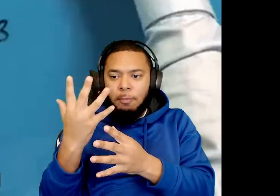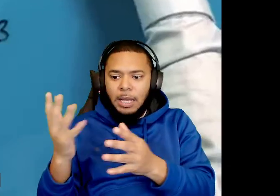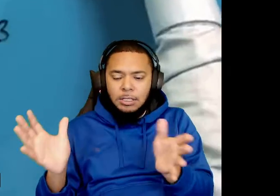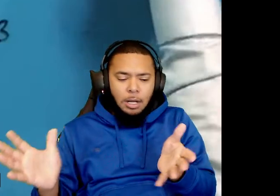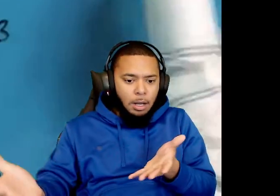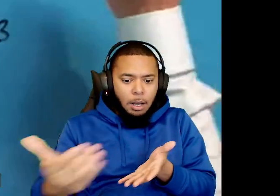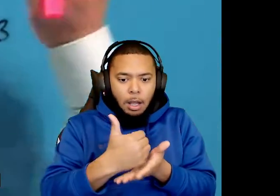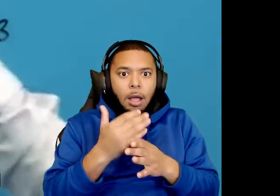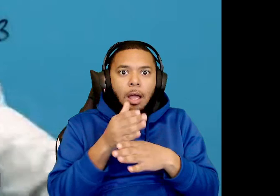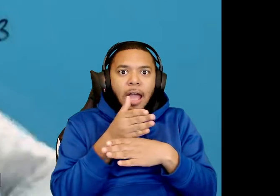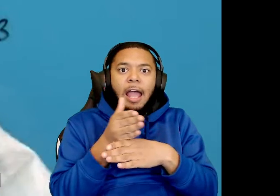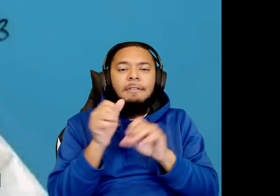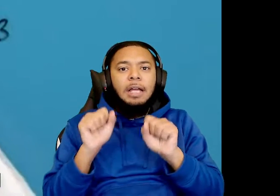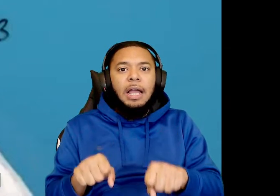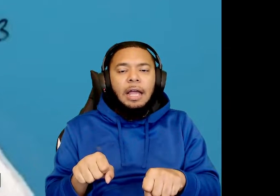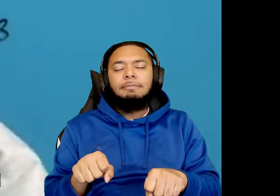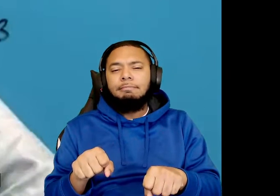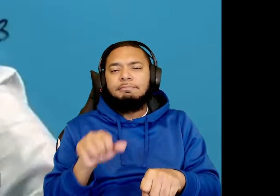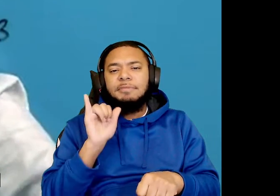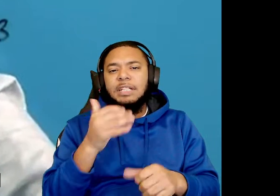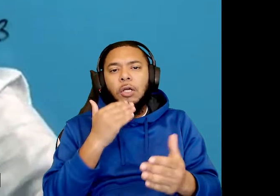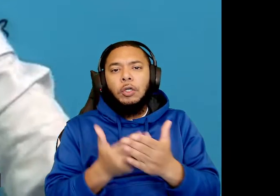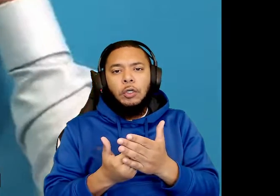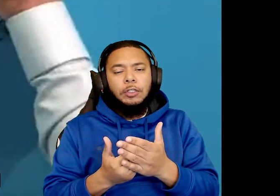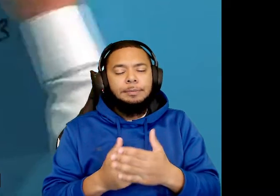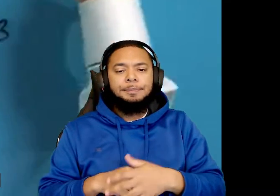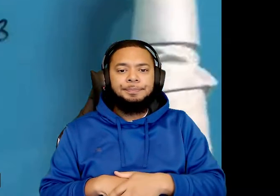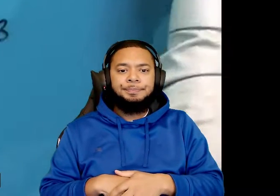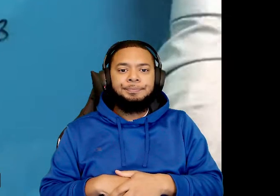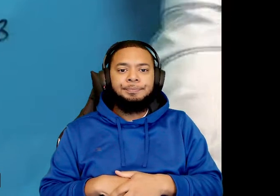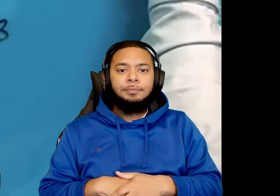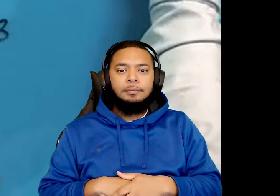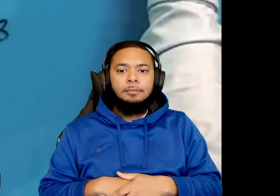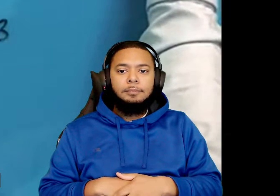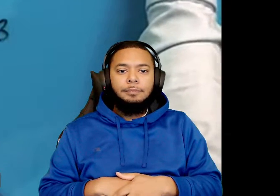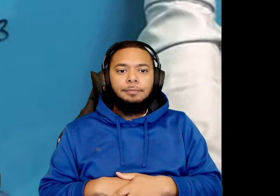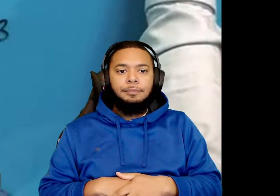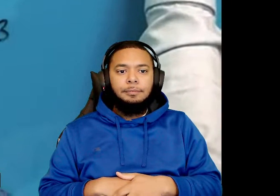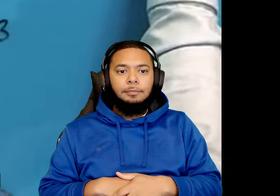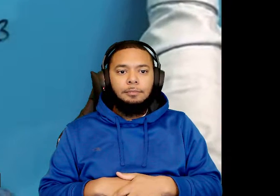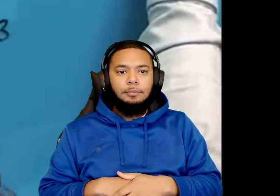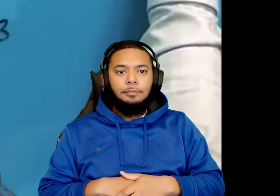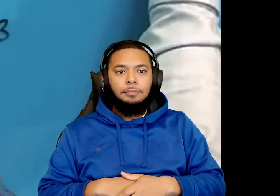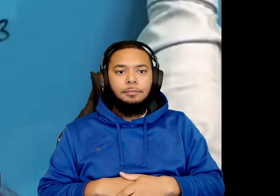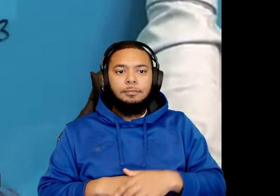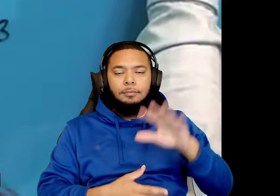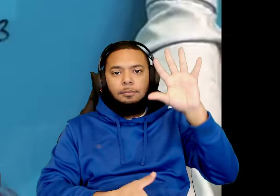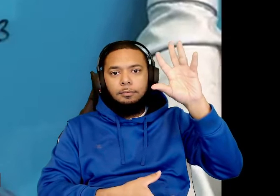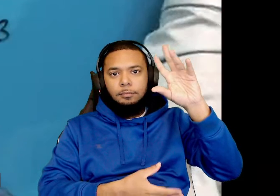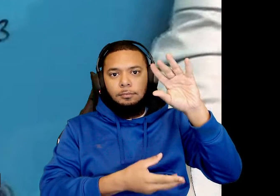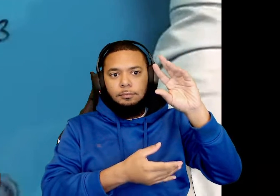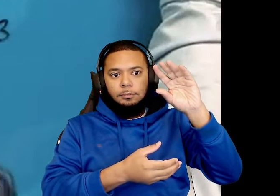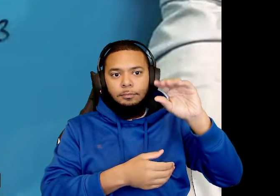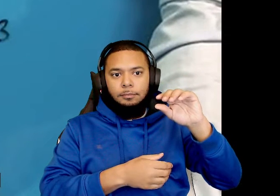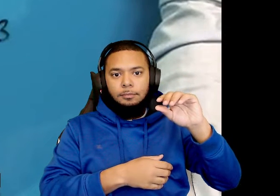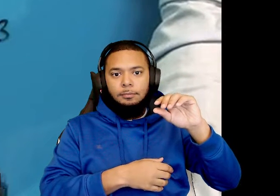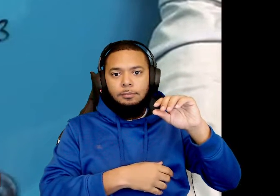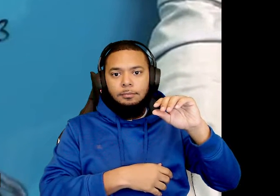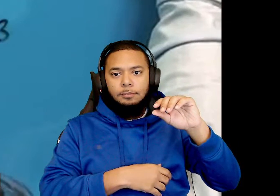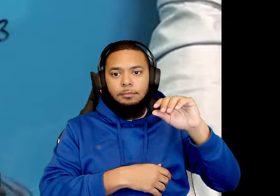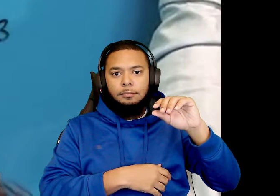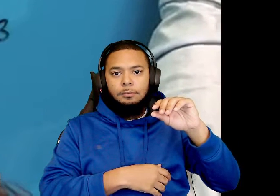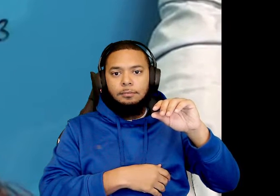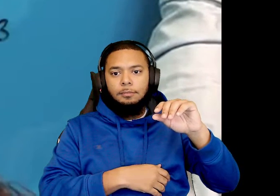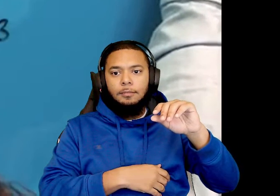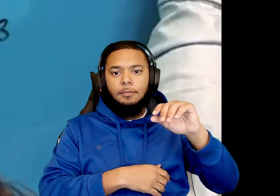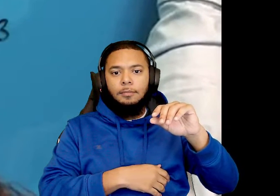3. So 204, 132, and 324. We add these